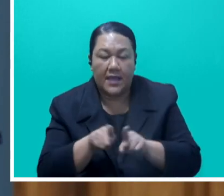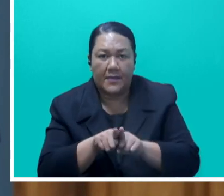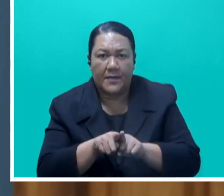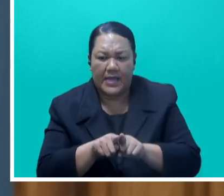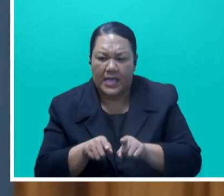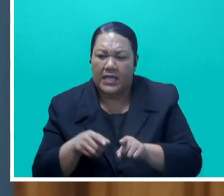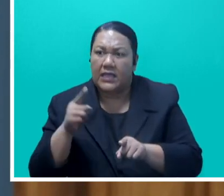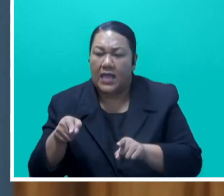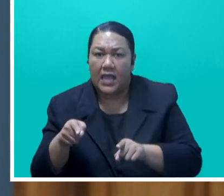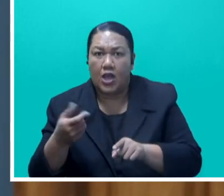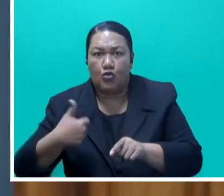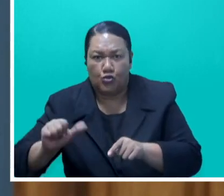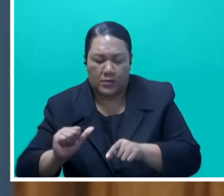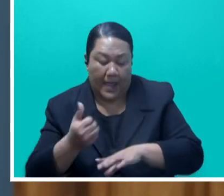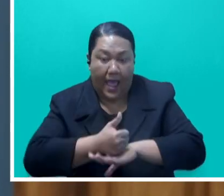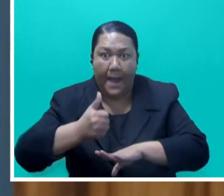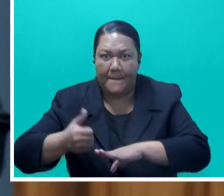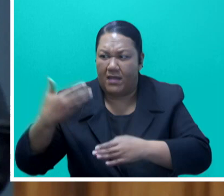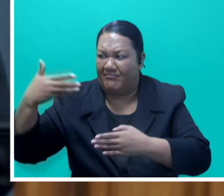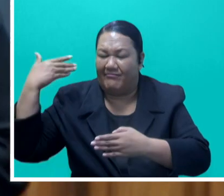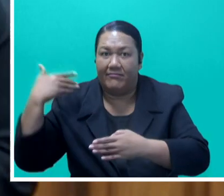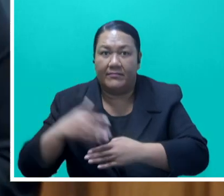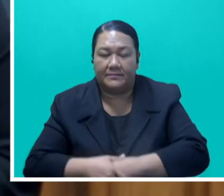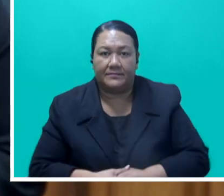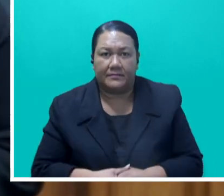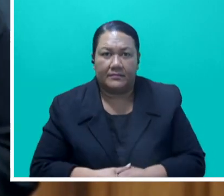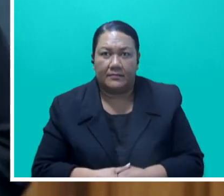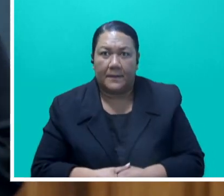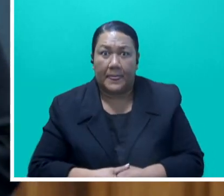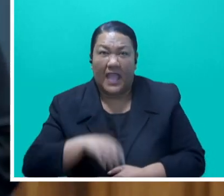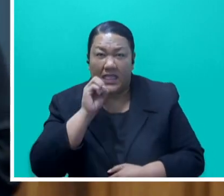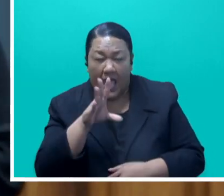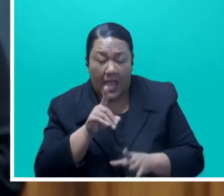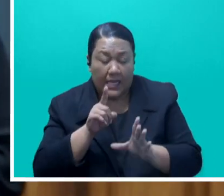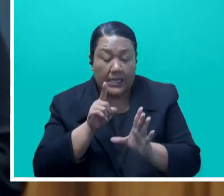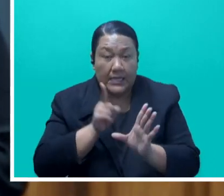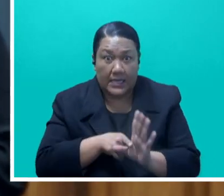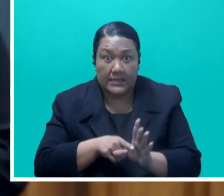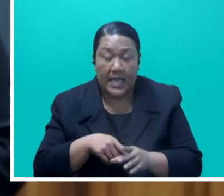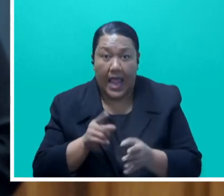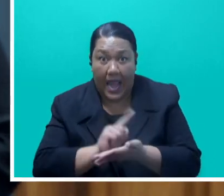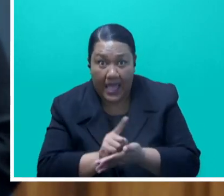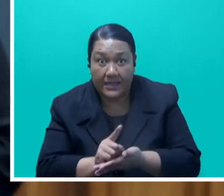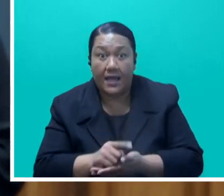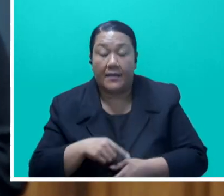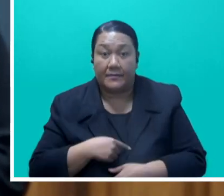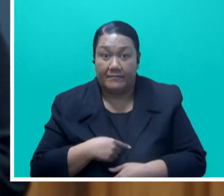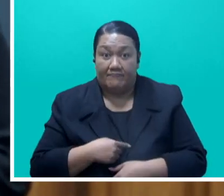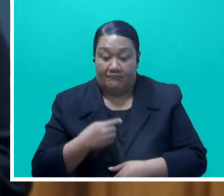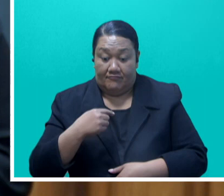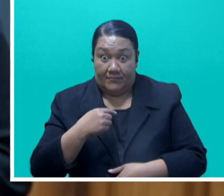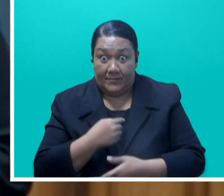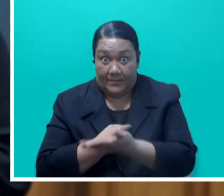machineries. Almost a decade later, a daring daughter, wife, and a